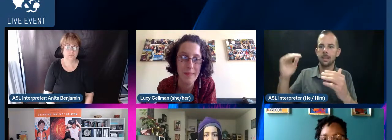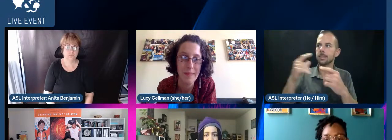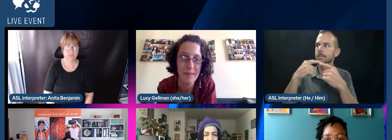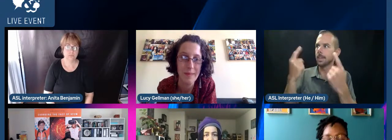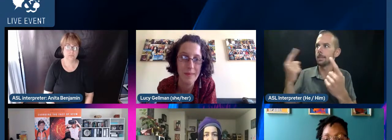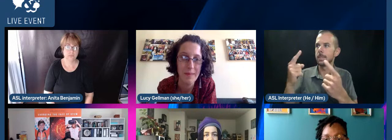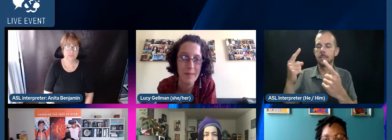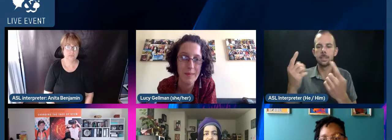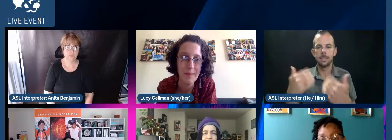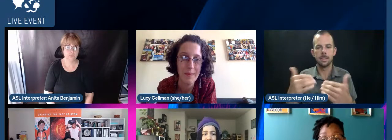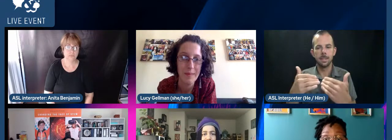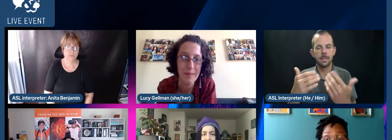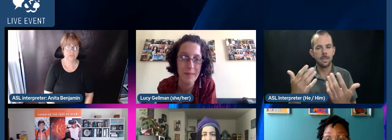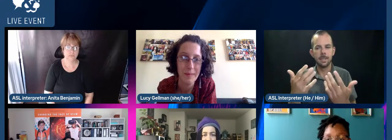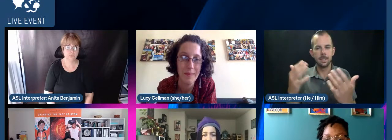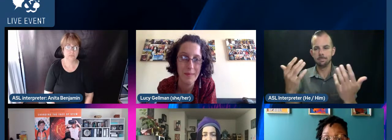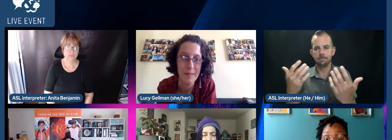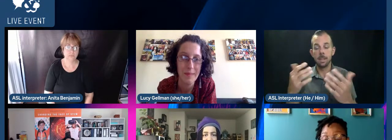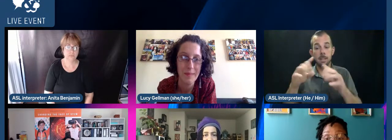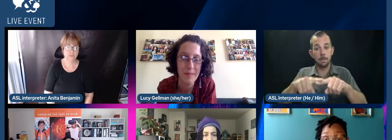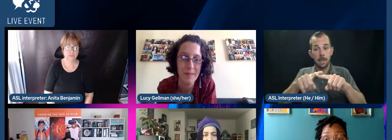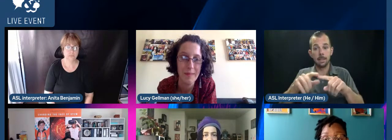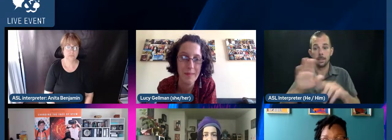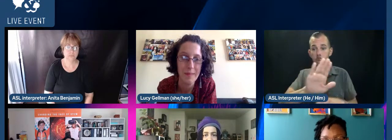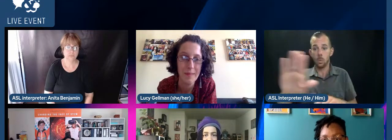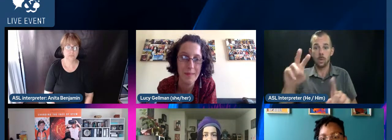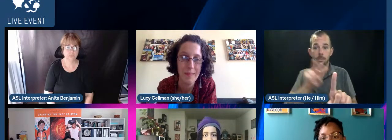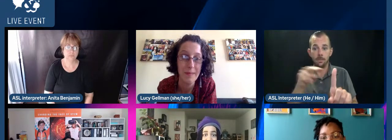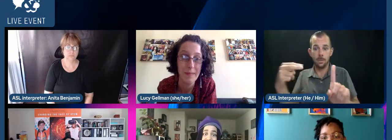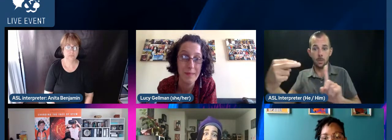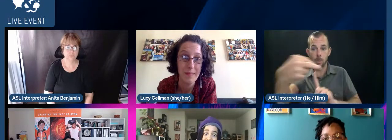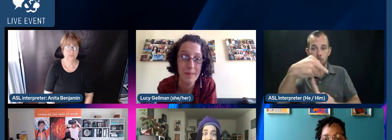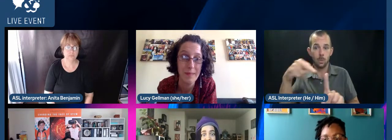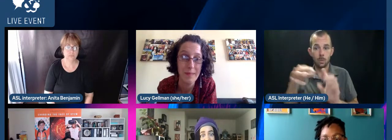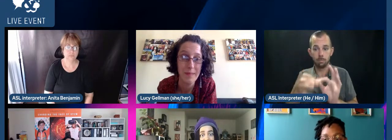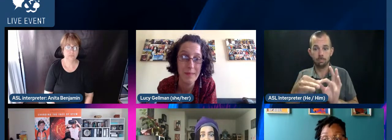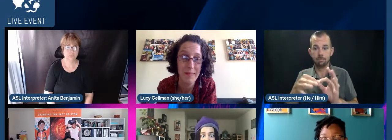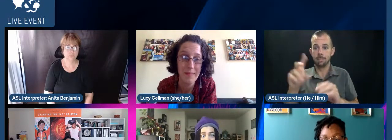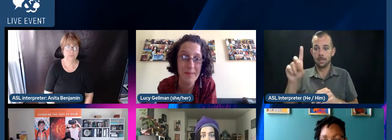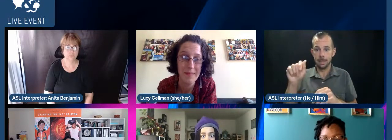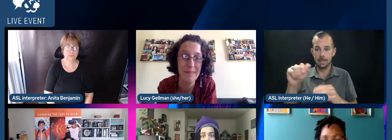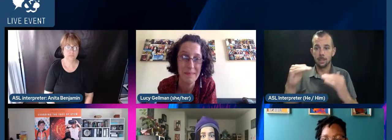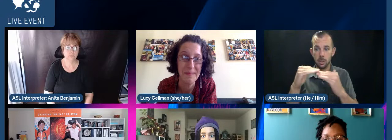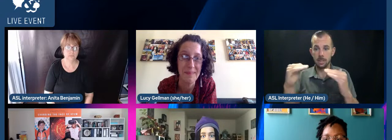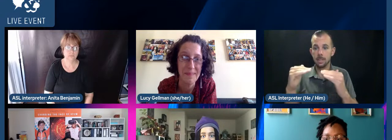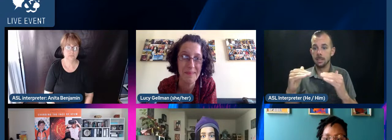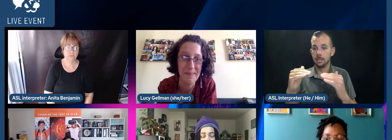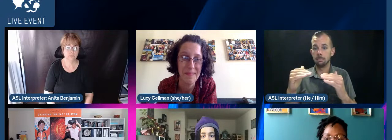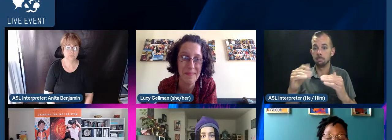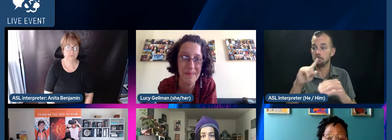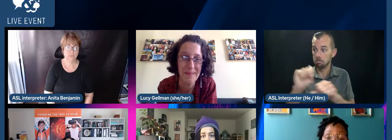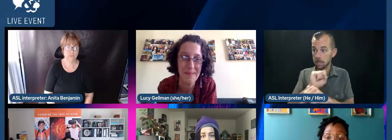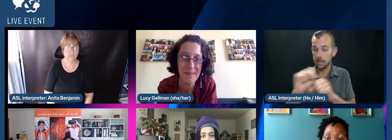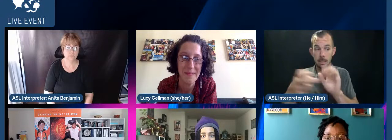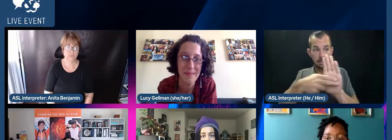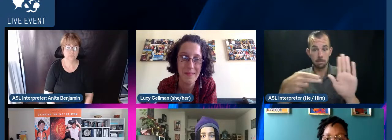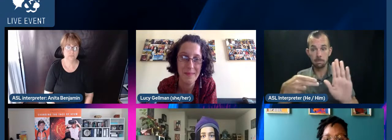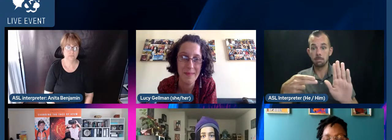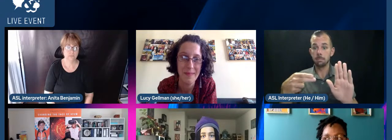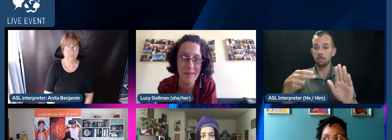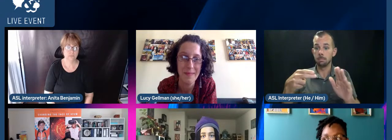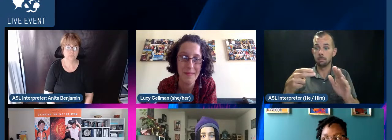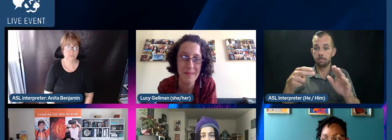it depends on where you sit in the movement, whether or not you think disability justice is a movement. And that's something I've noticed a lot. That being